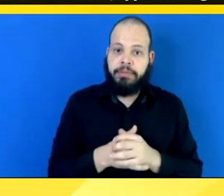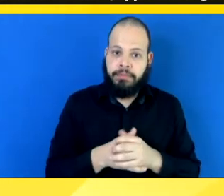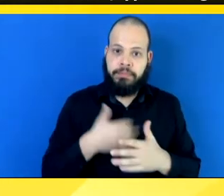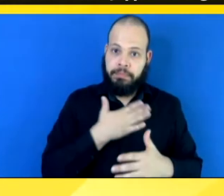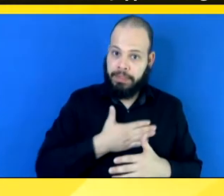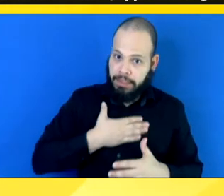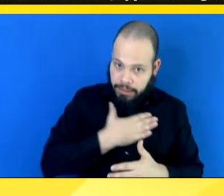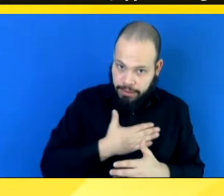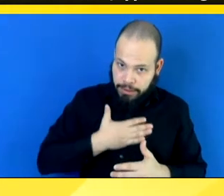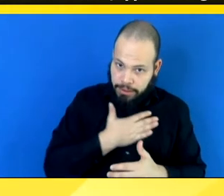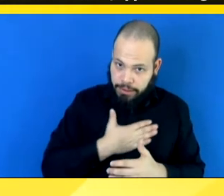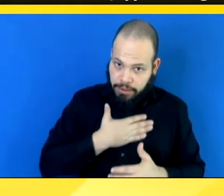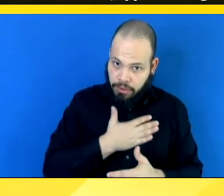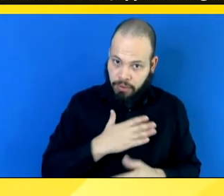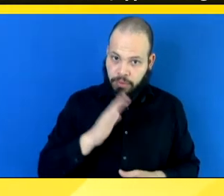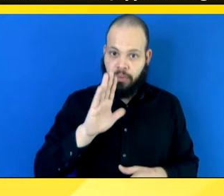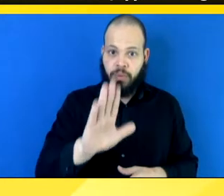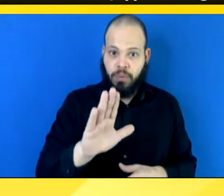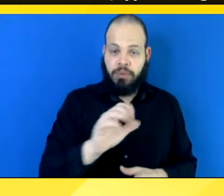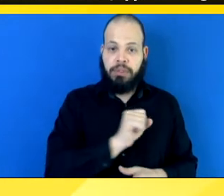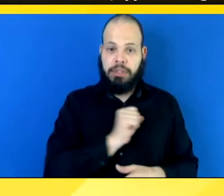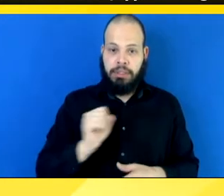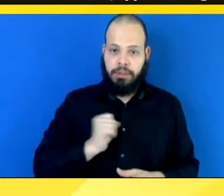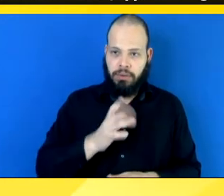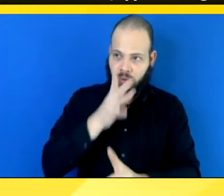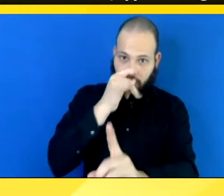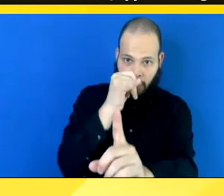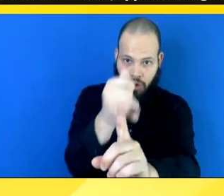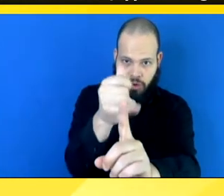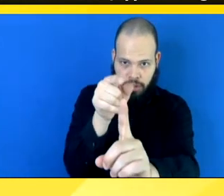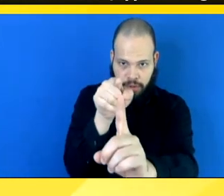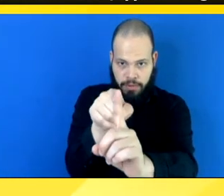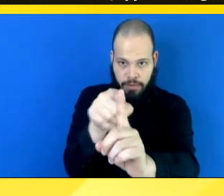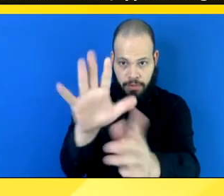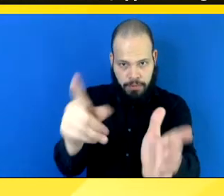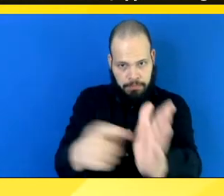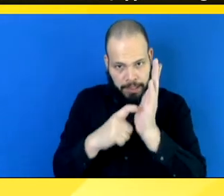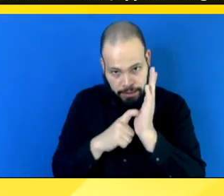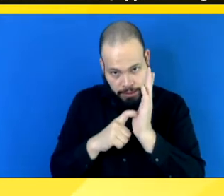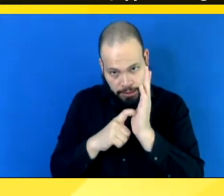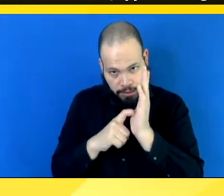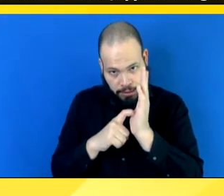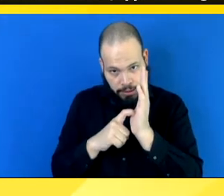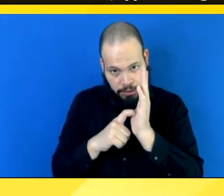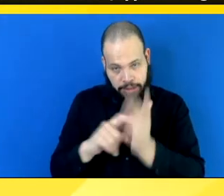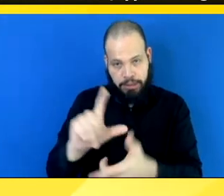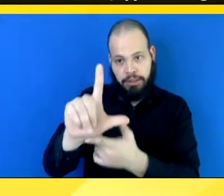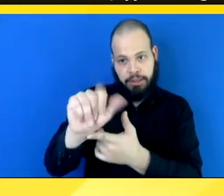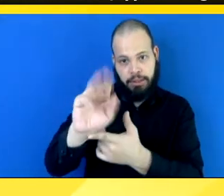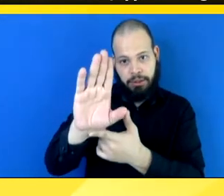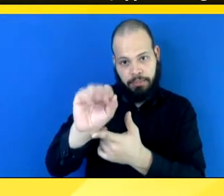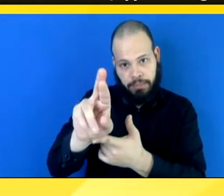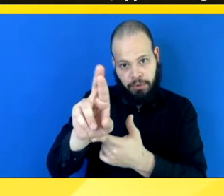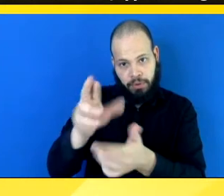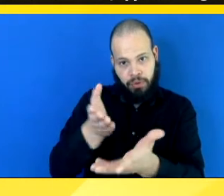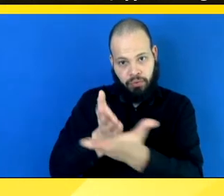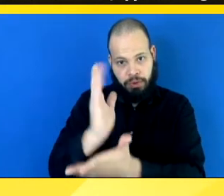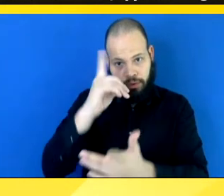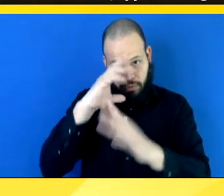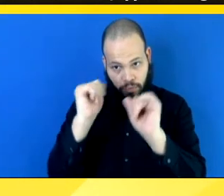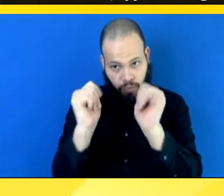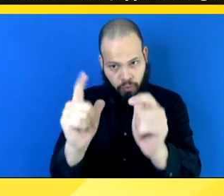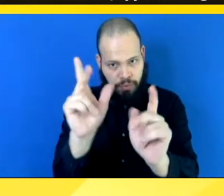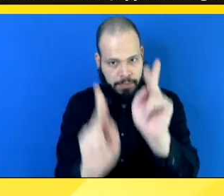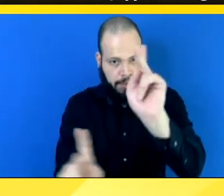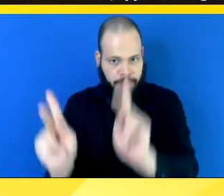senators. Make sure you demand labor rights for all. Make sure you point out that the priorities in the PRO